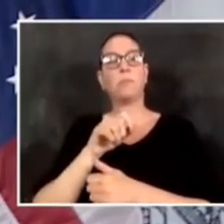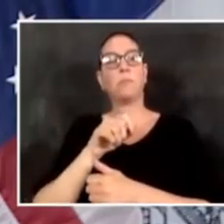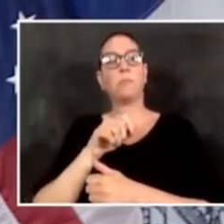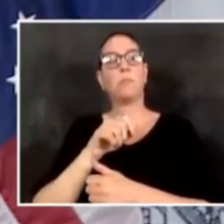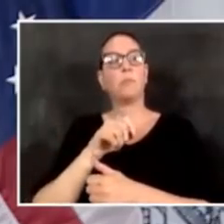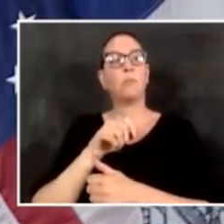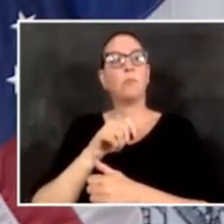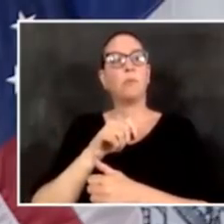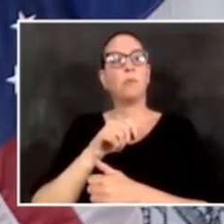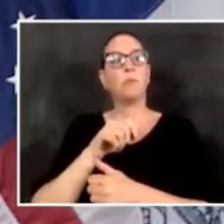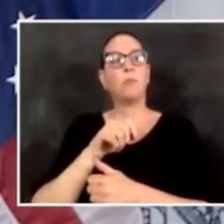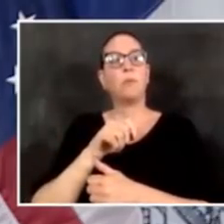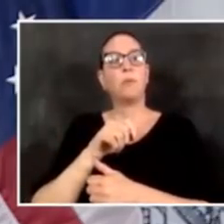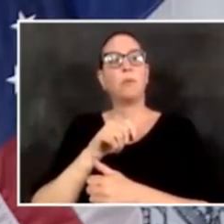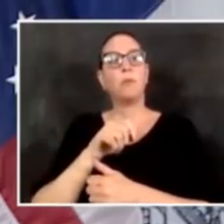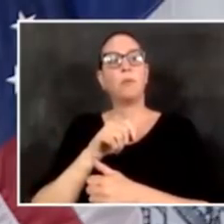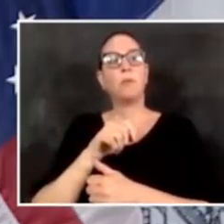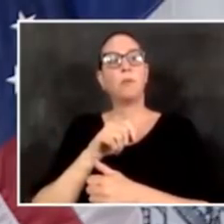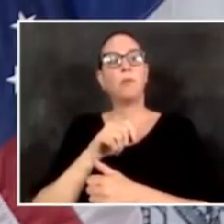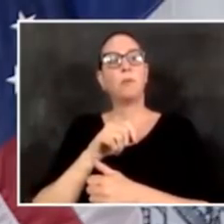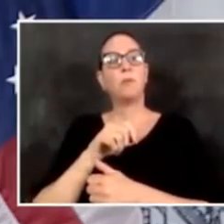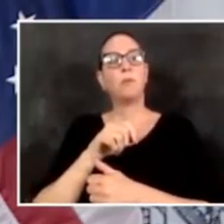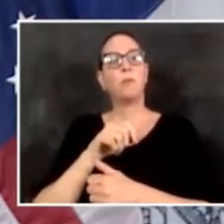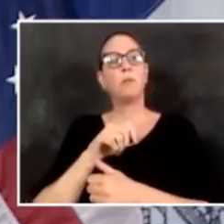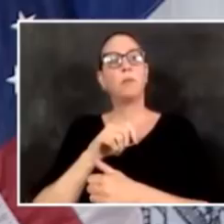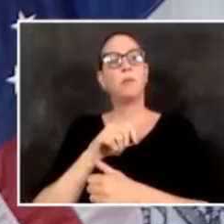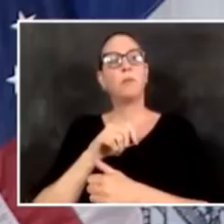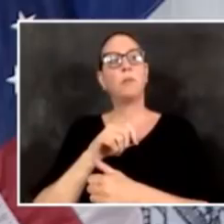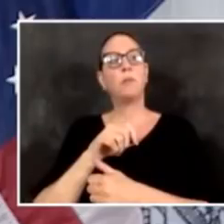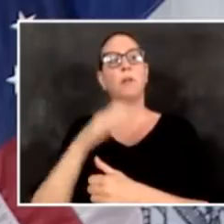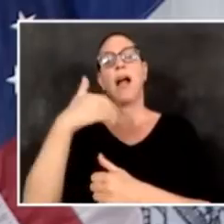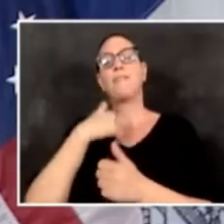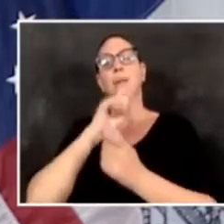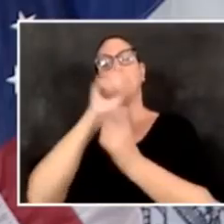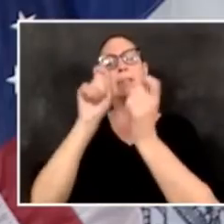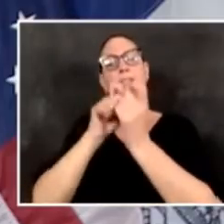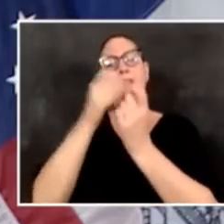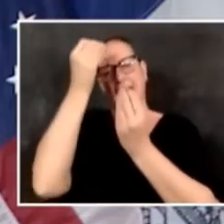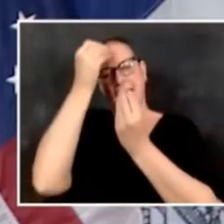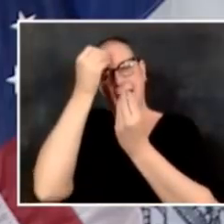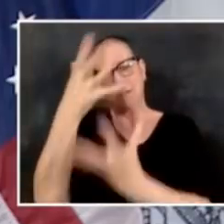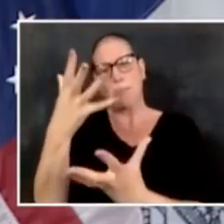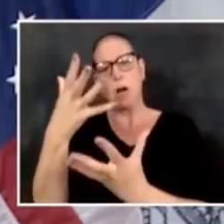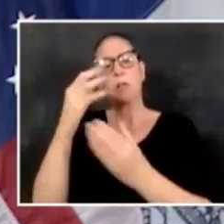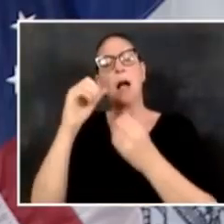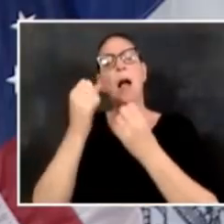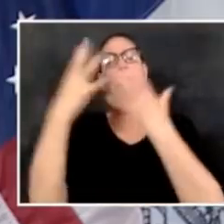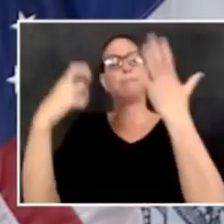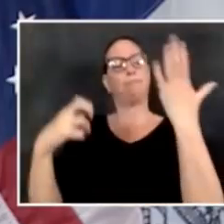that data, and will you guys commit to releasing it? So, Jake, I'll start,